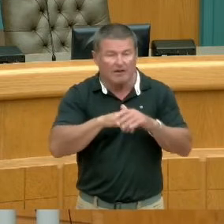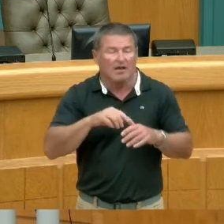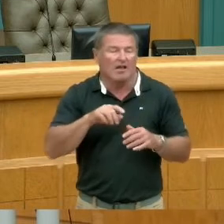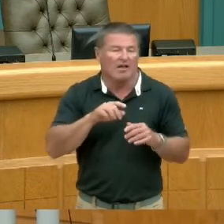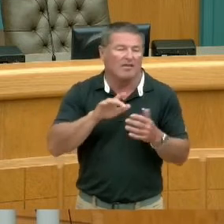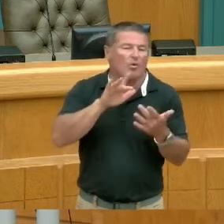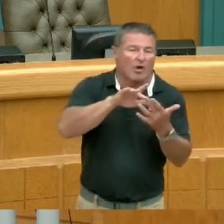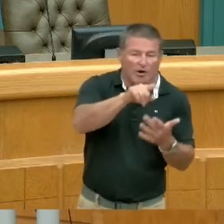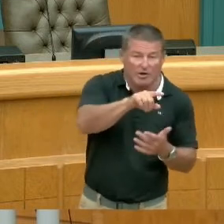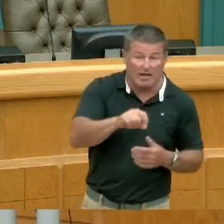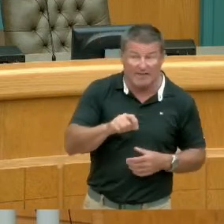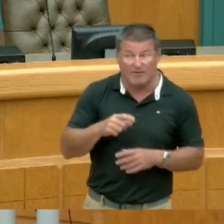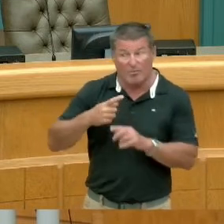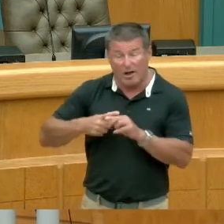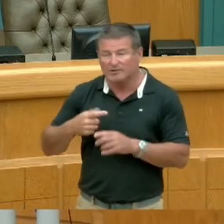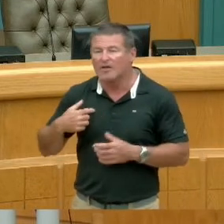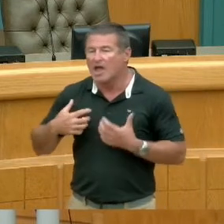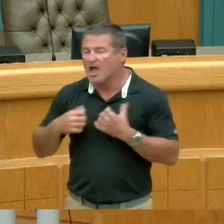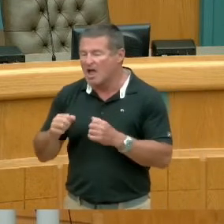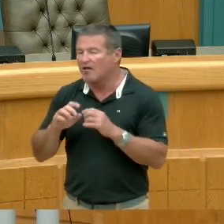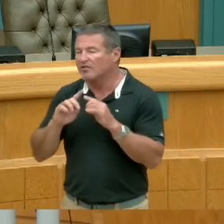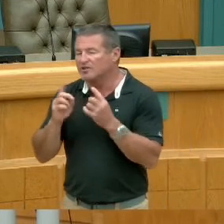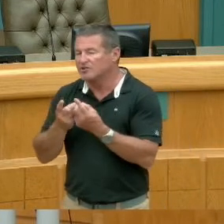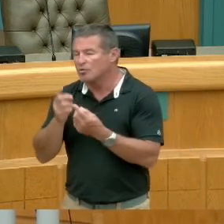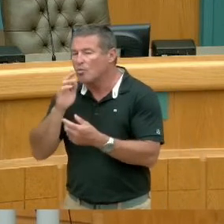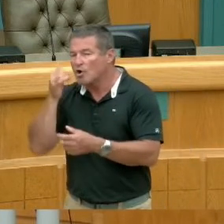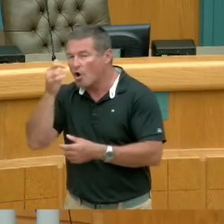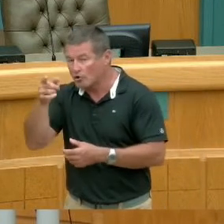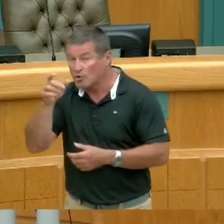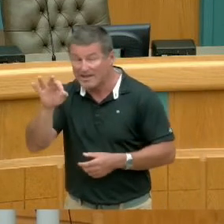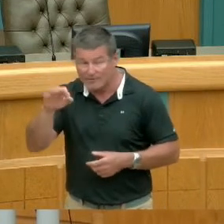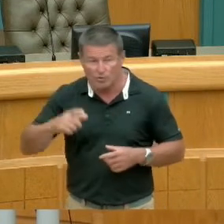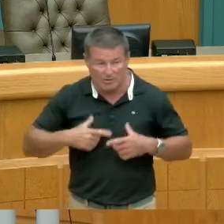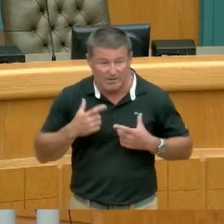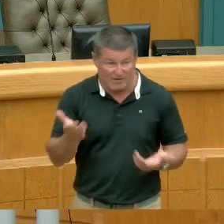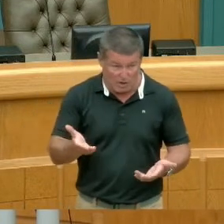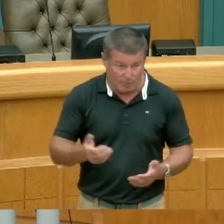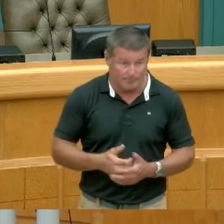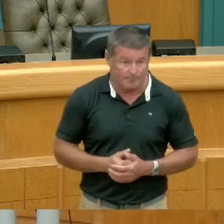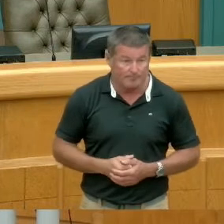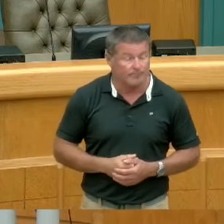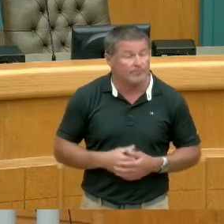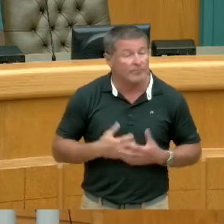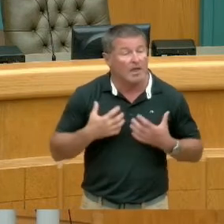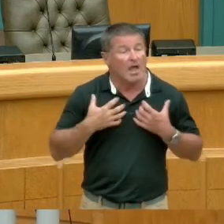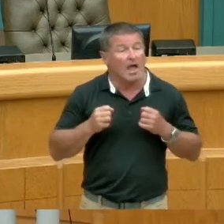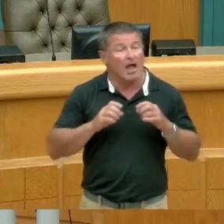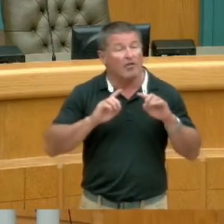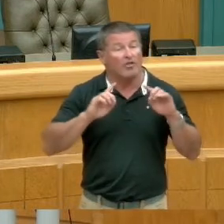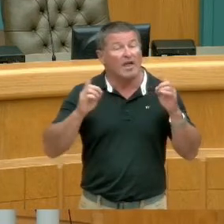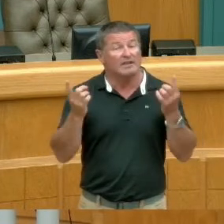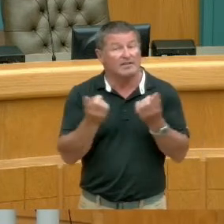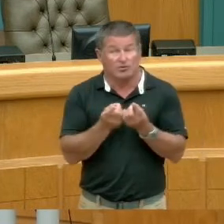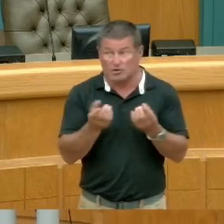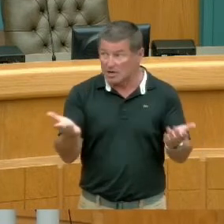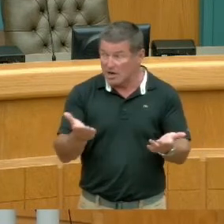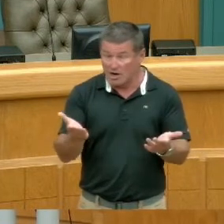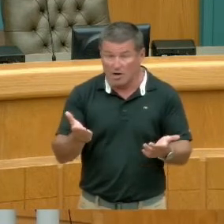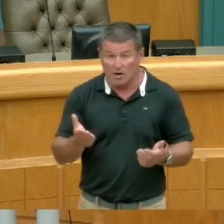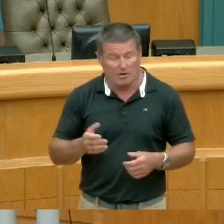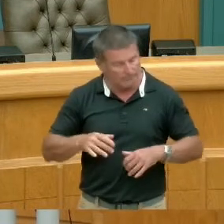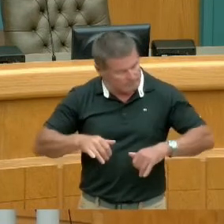contact you if you live in our jurisdiction in Nueces County. The health district continues